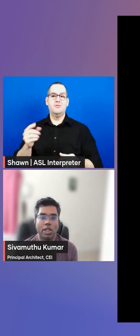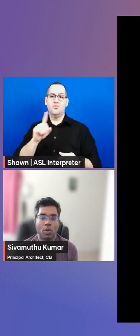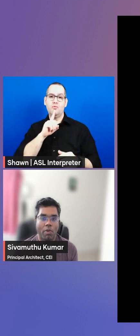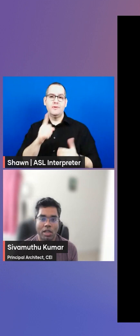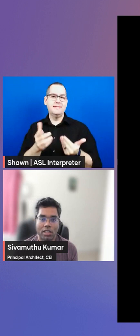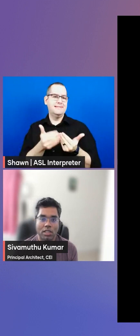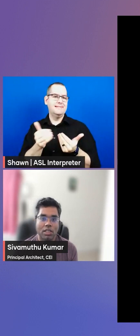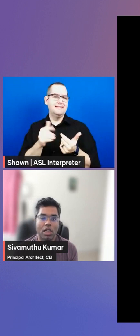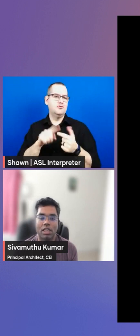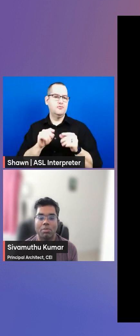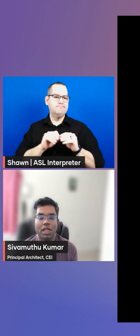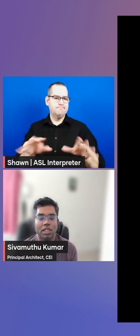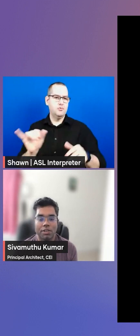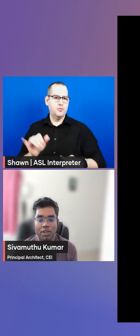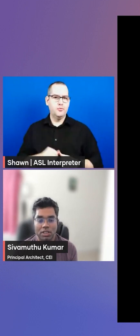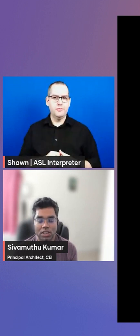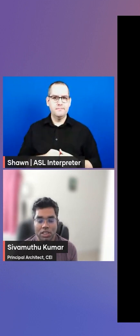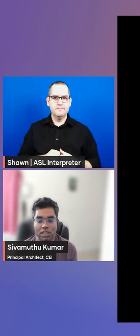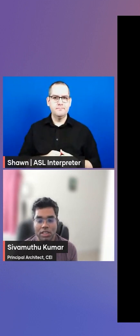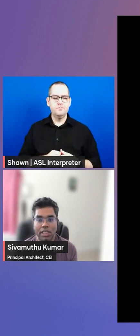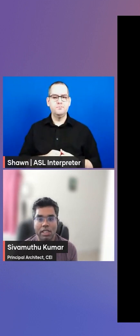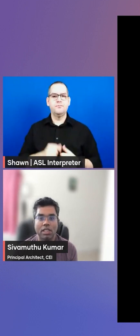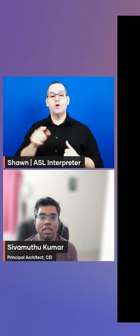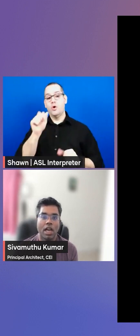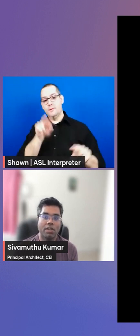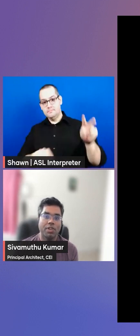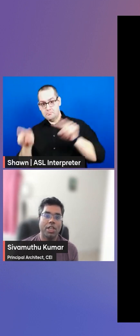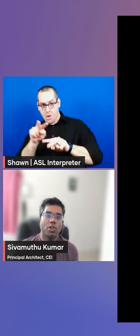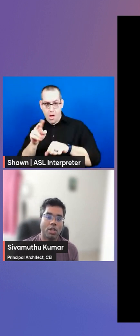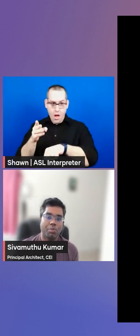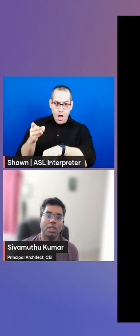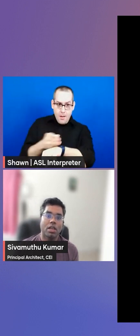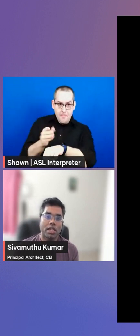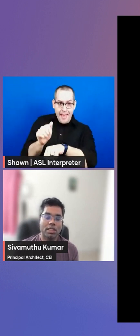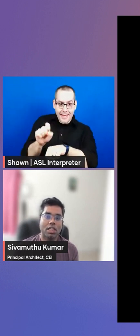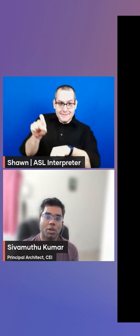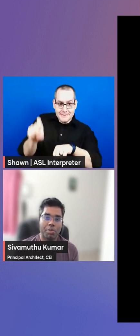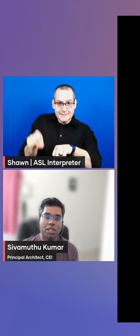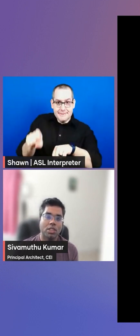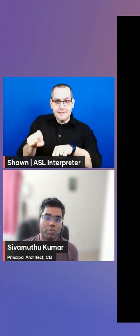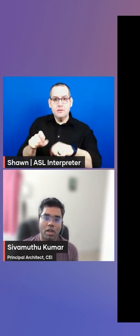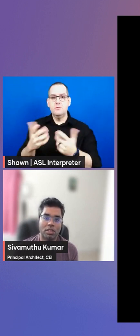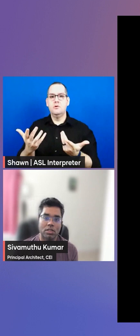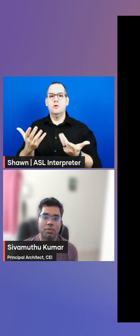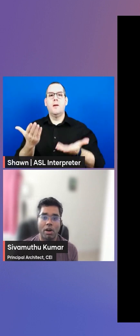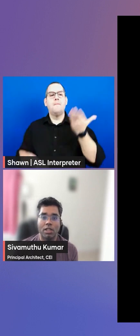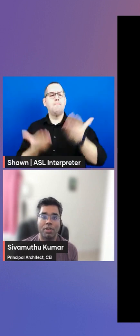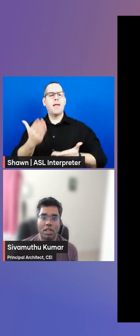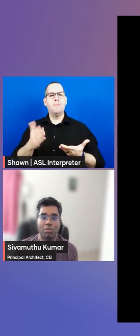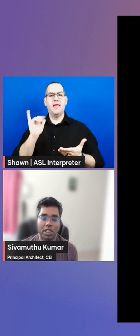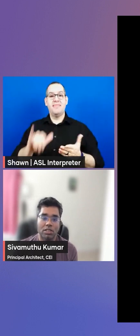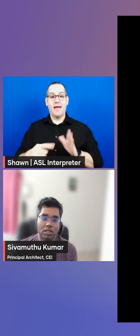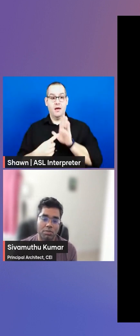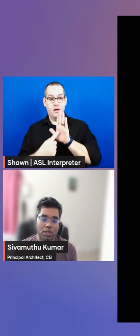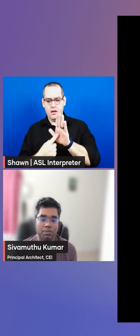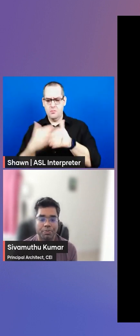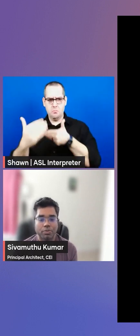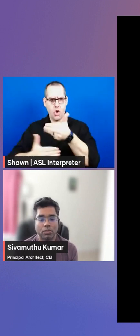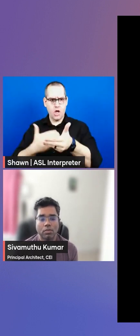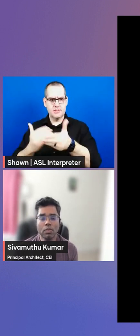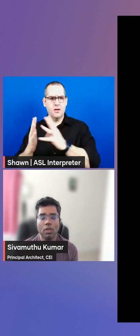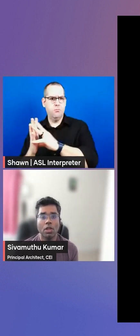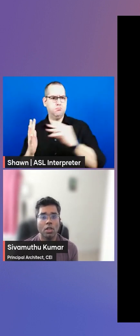then like you need to monitor and update the infrastructure as needed. And we need to rinse and repeat this process for different application